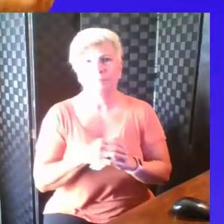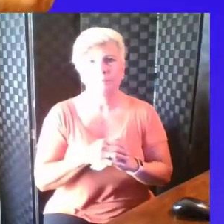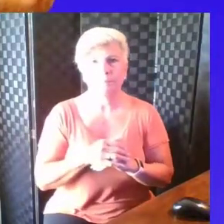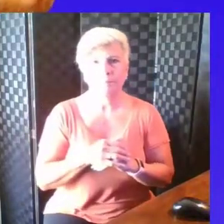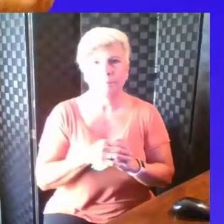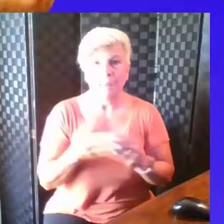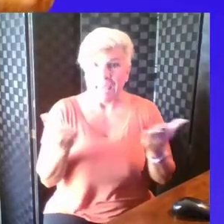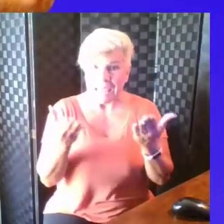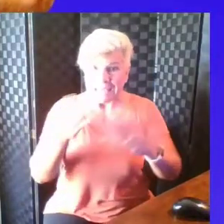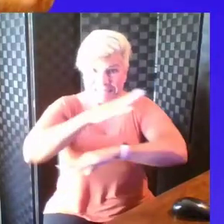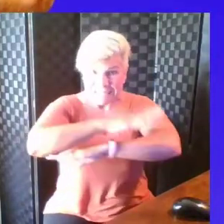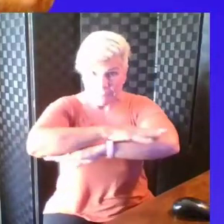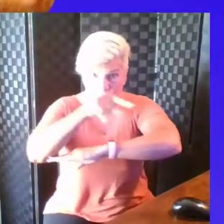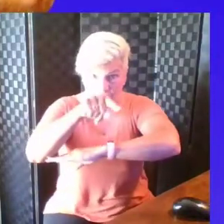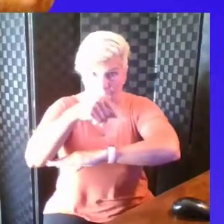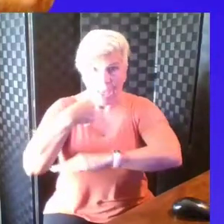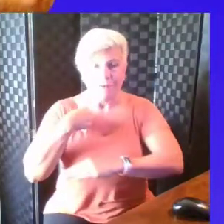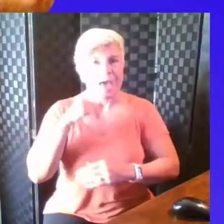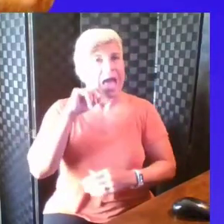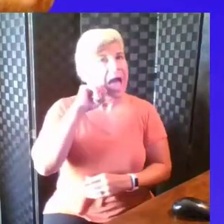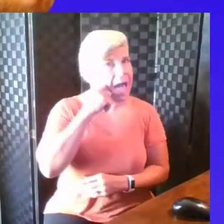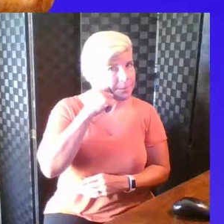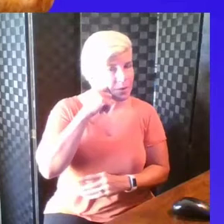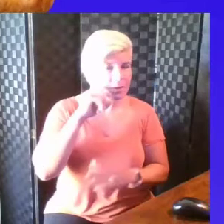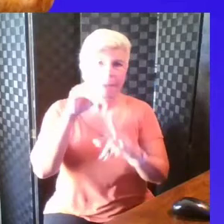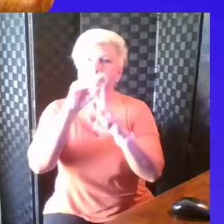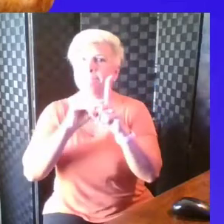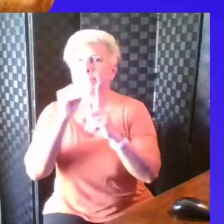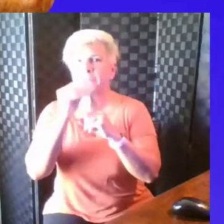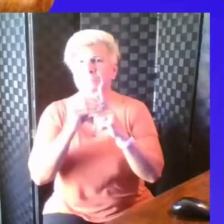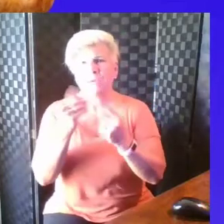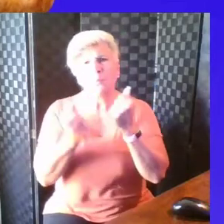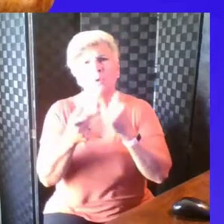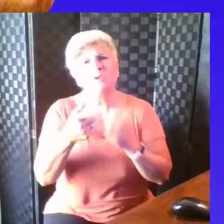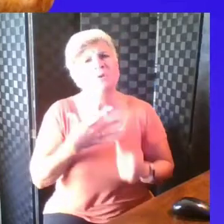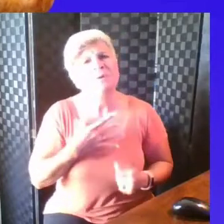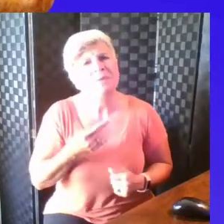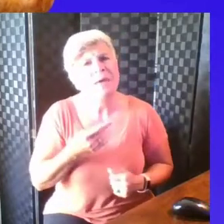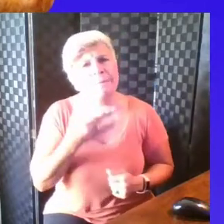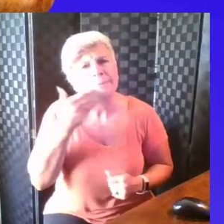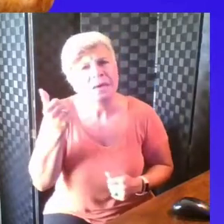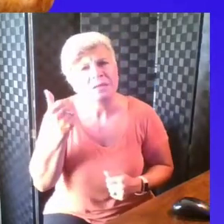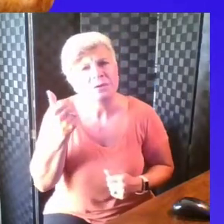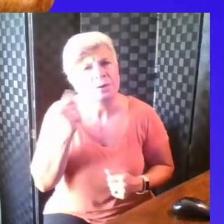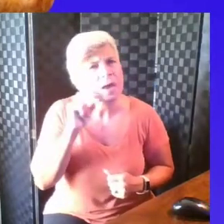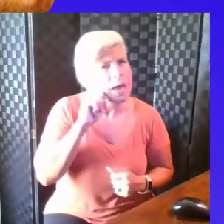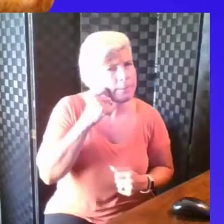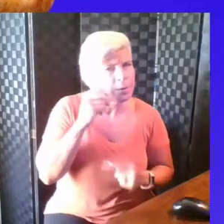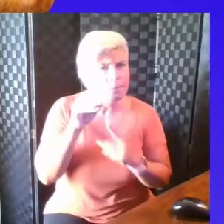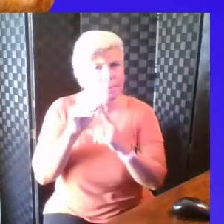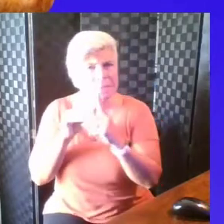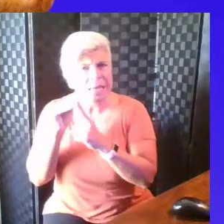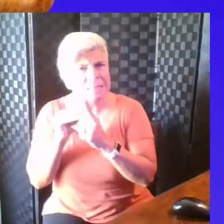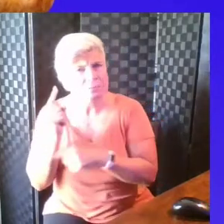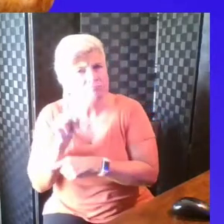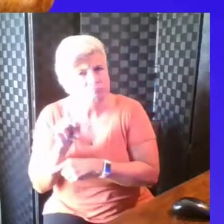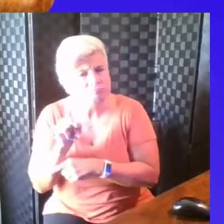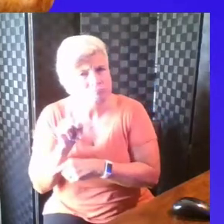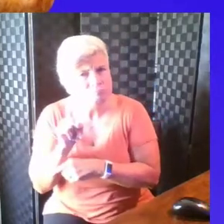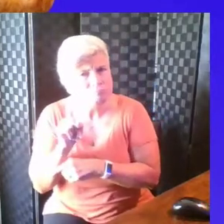Here on this table we have apples and bananas. Which do you like more, apples or bananas?